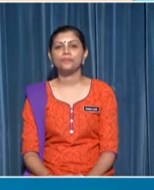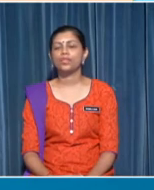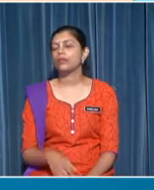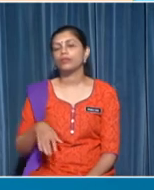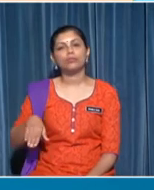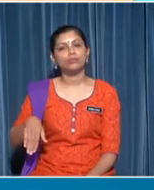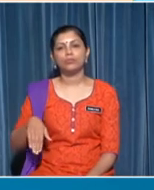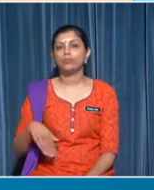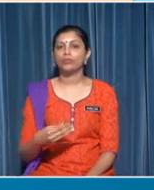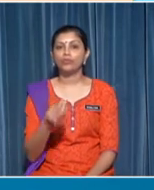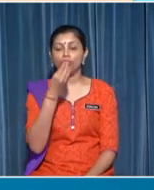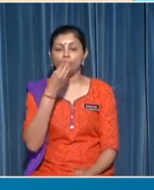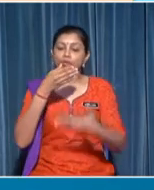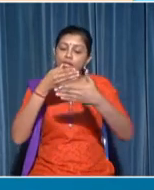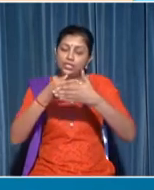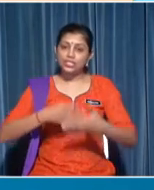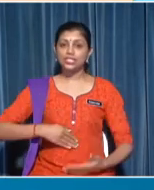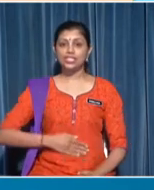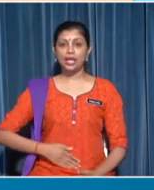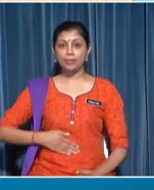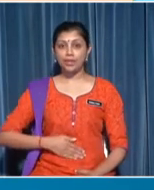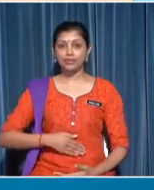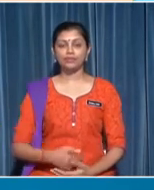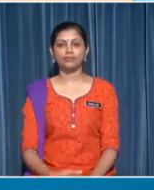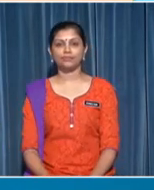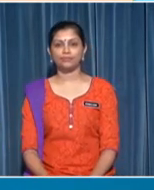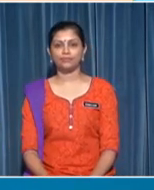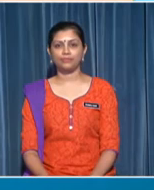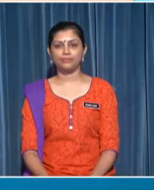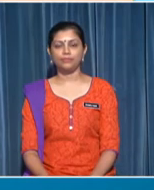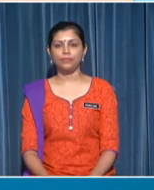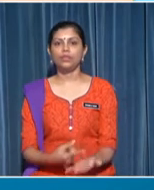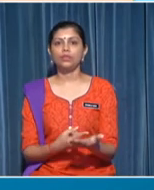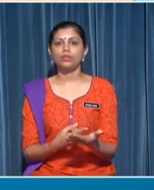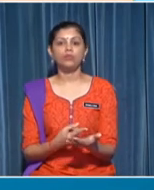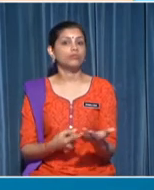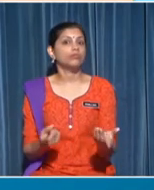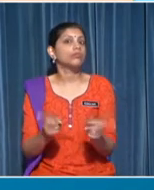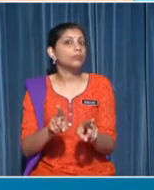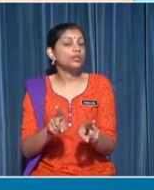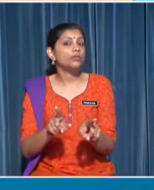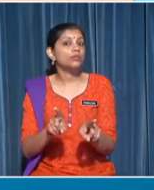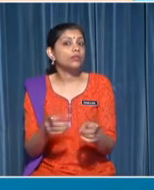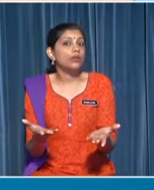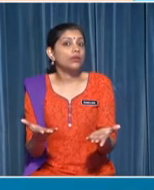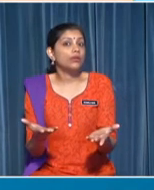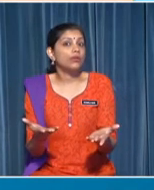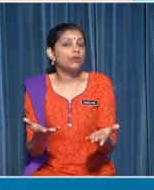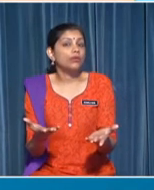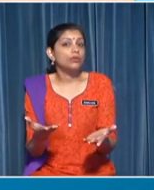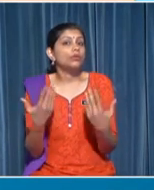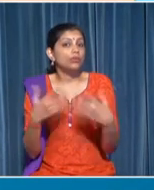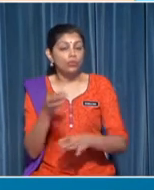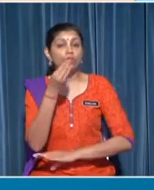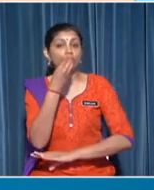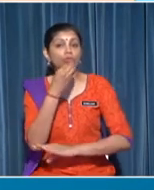reaches the stomach. Okay, what happens next? When the food has been